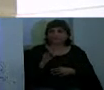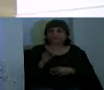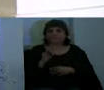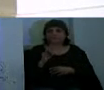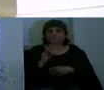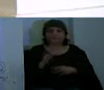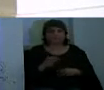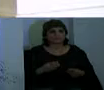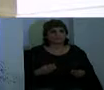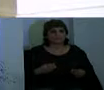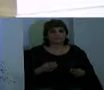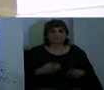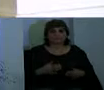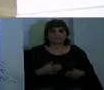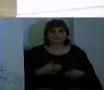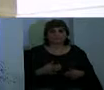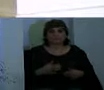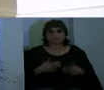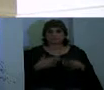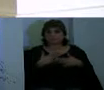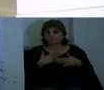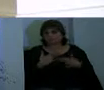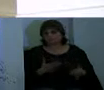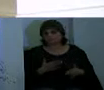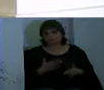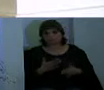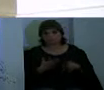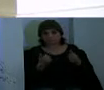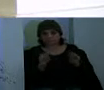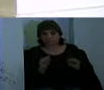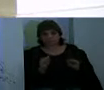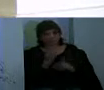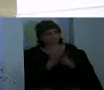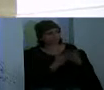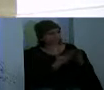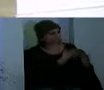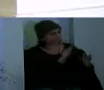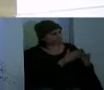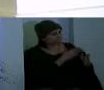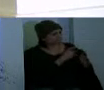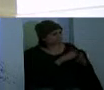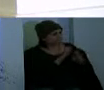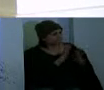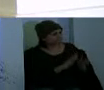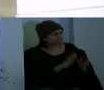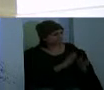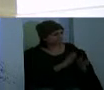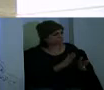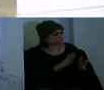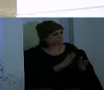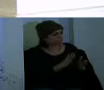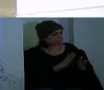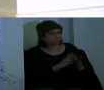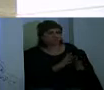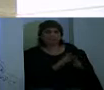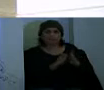try. Some songwriter put it like this: who is